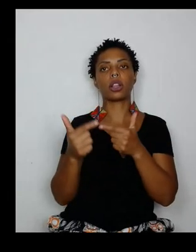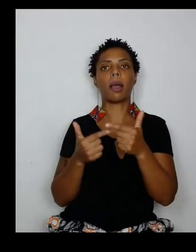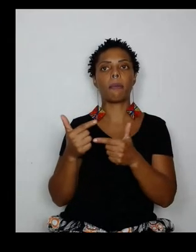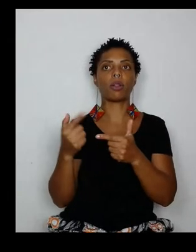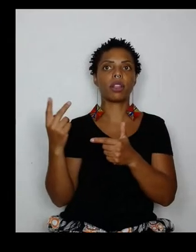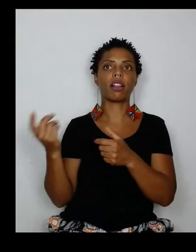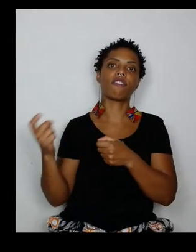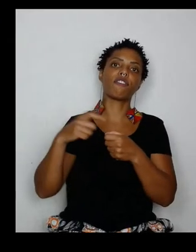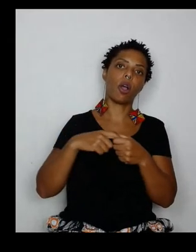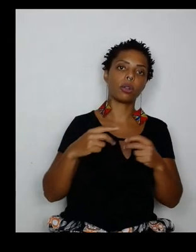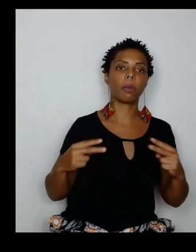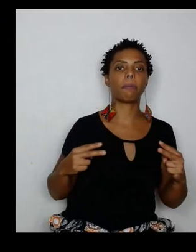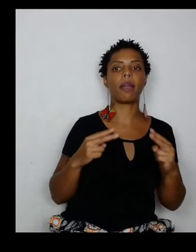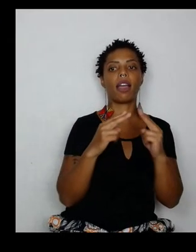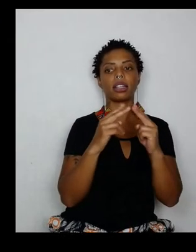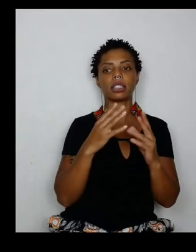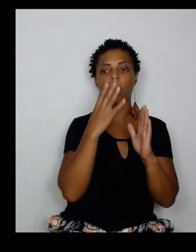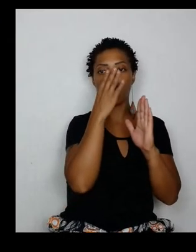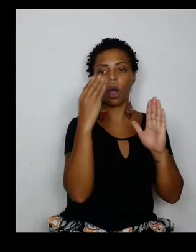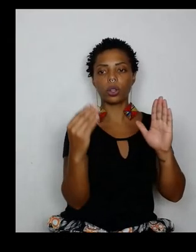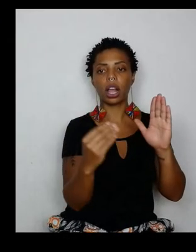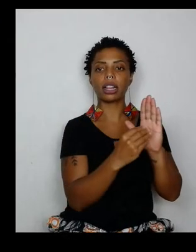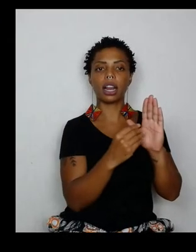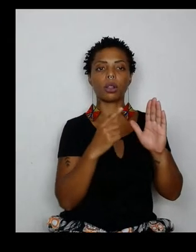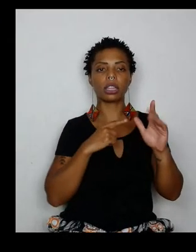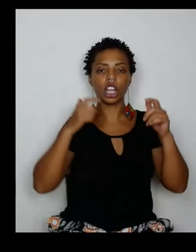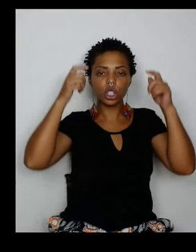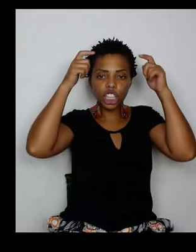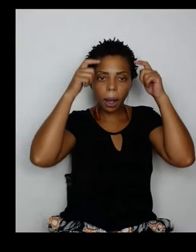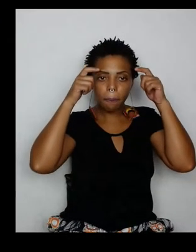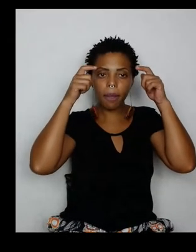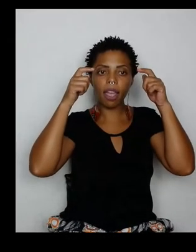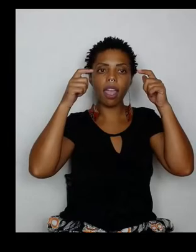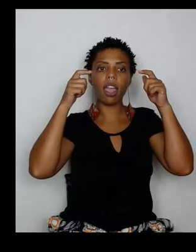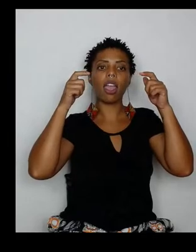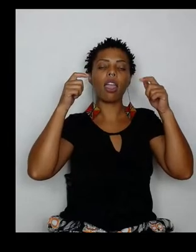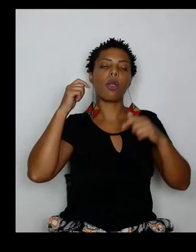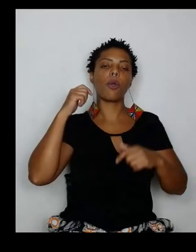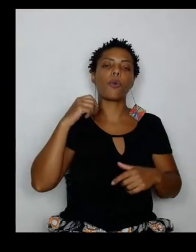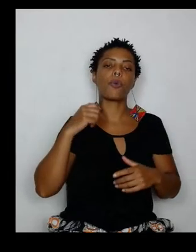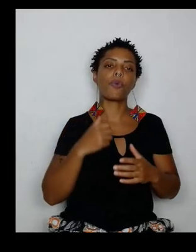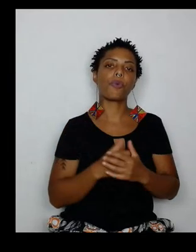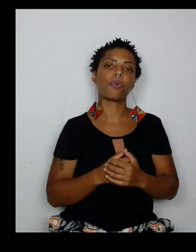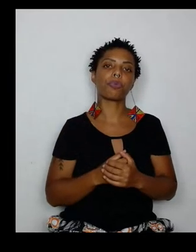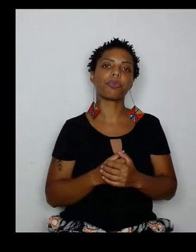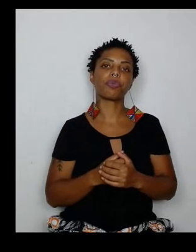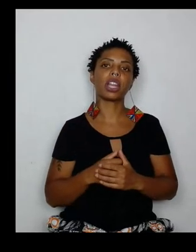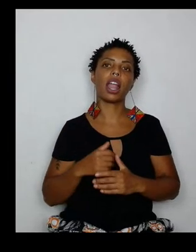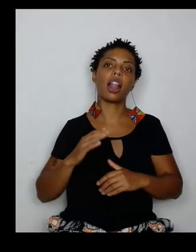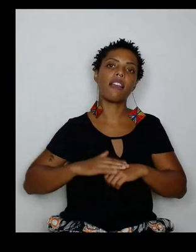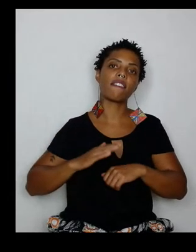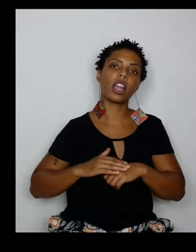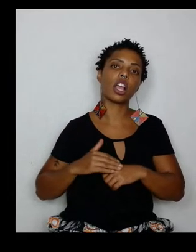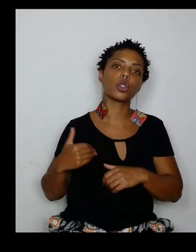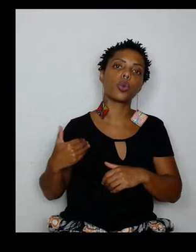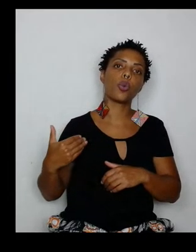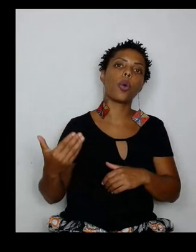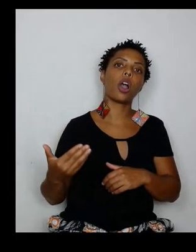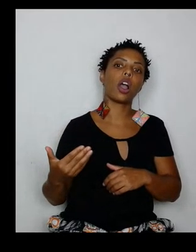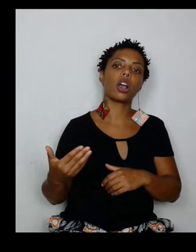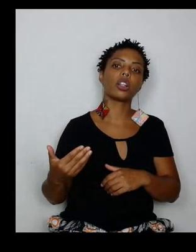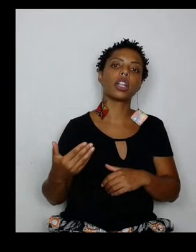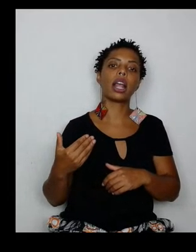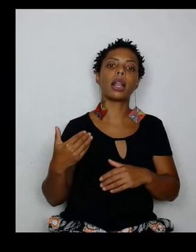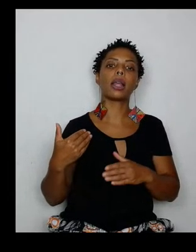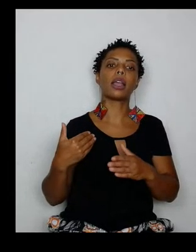had shown in paris and is thinking about his french uh market now when you